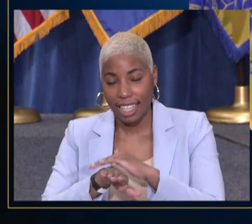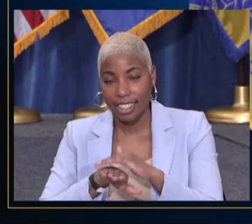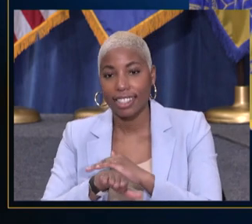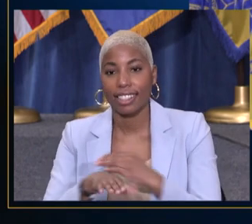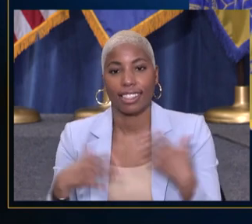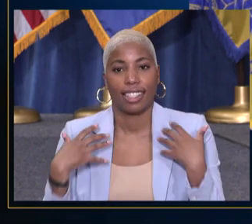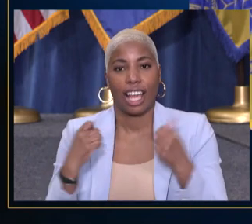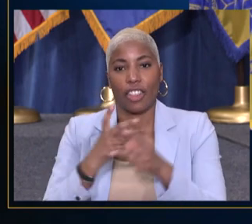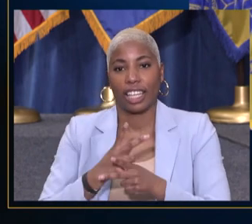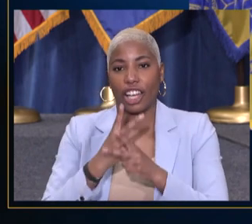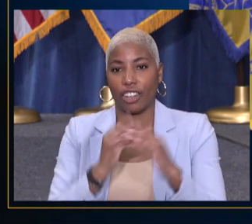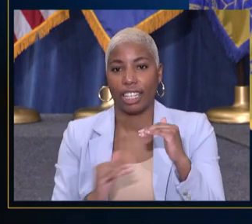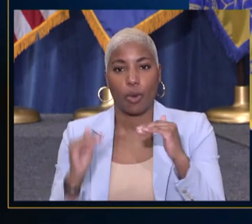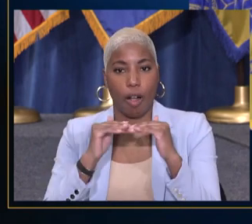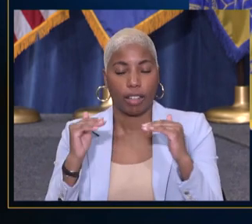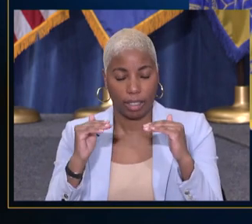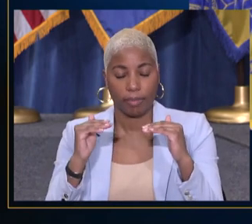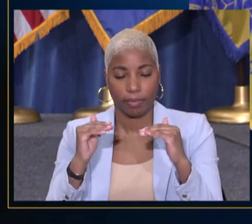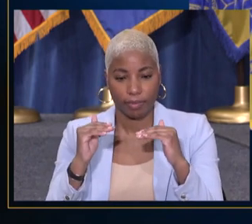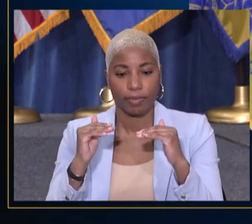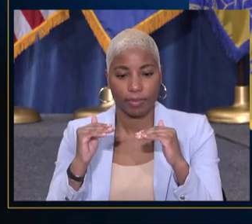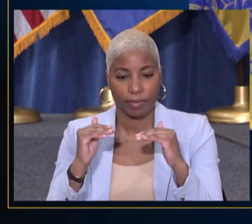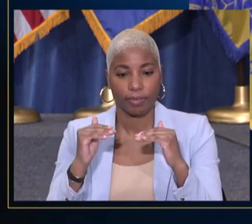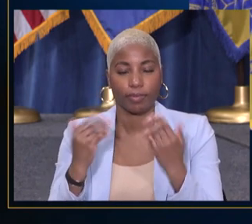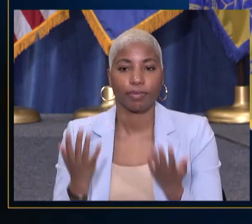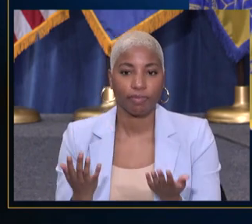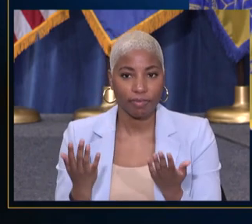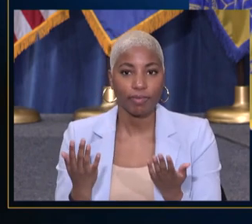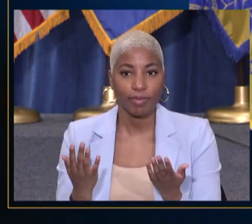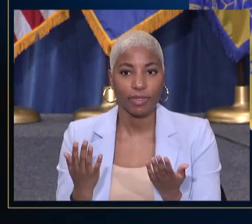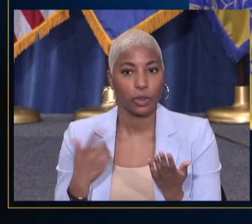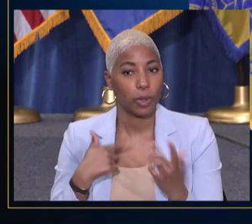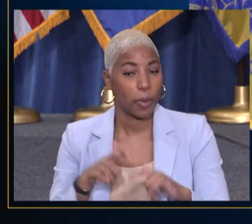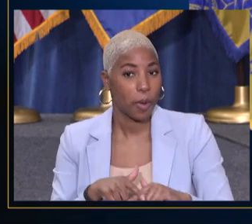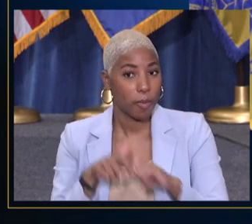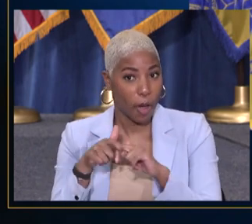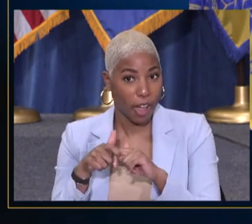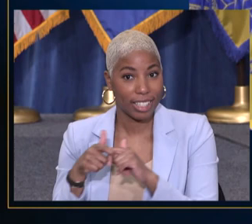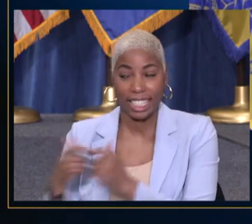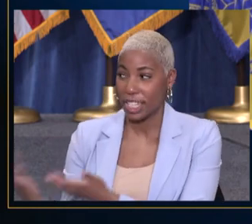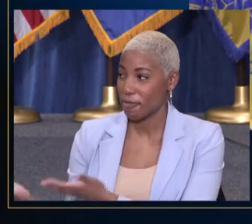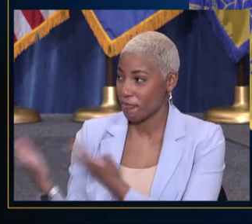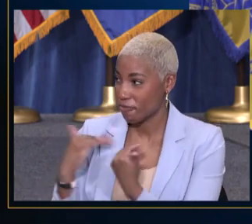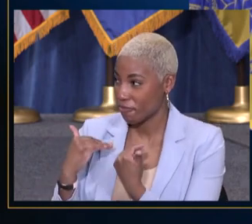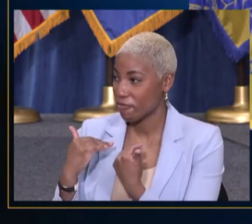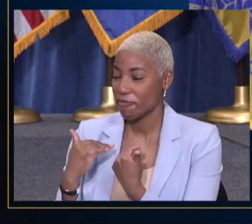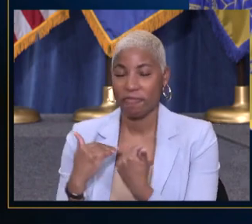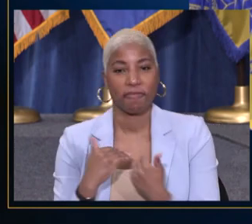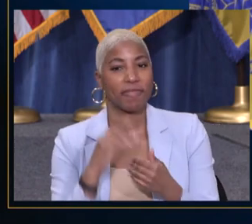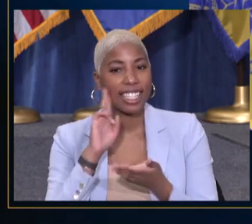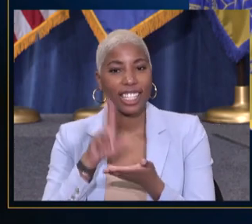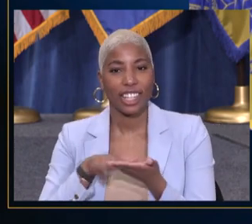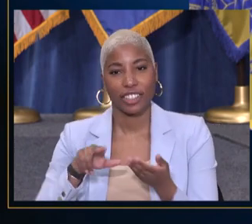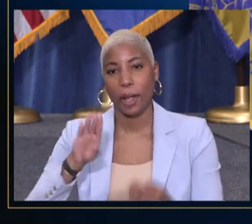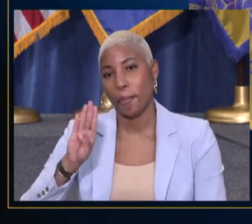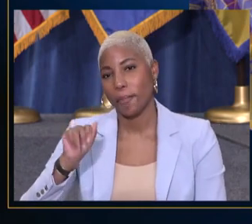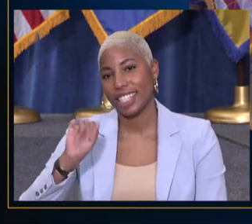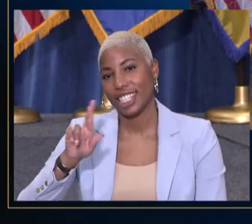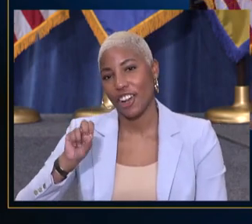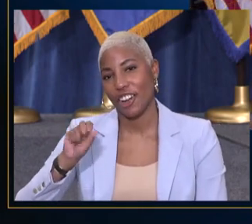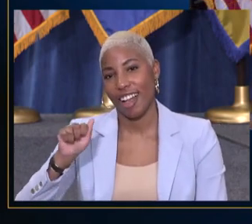and healthcare equality. And so I'm just going to pause right here and bring him up on stage. Secretary Becerra.